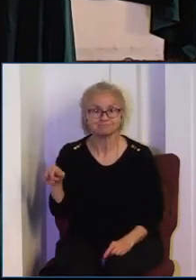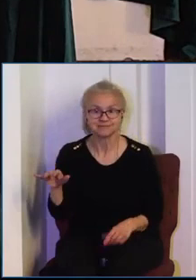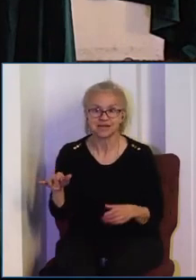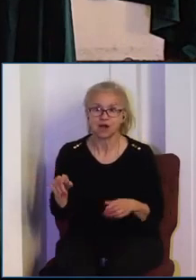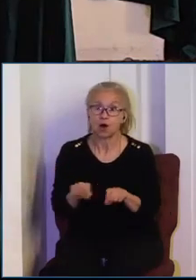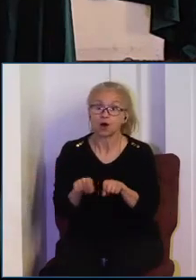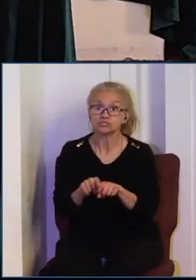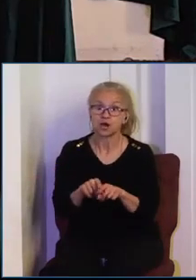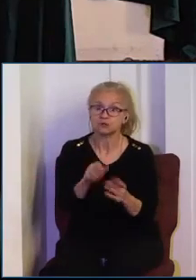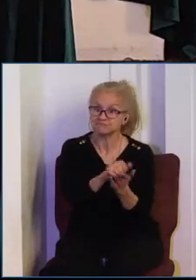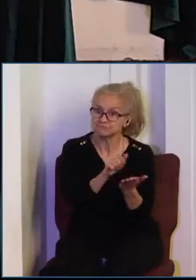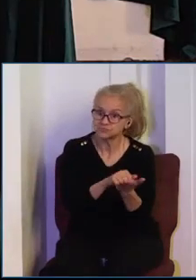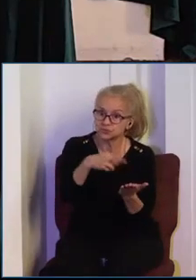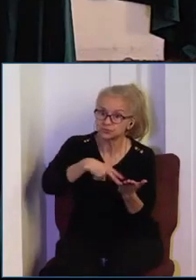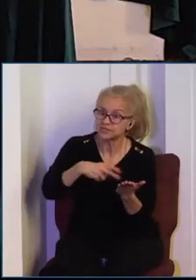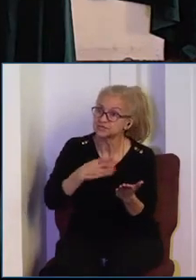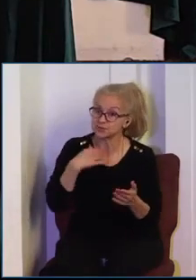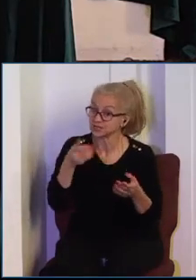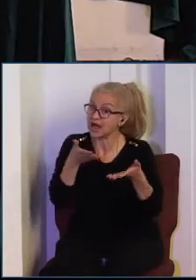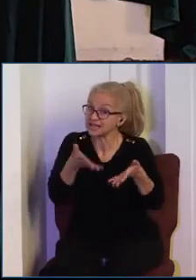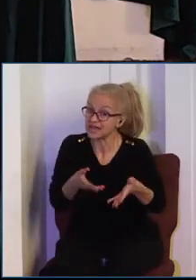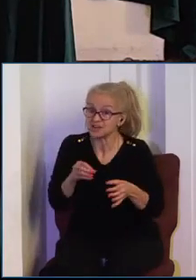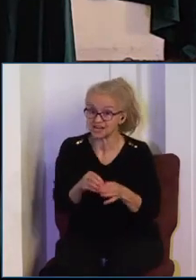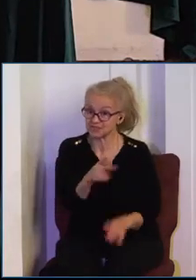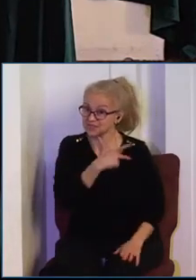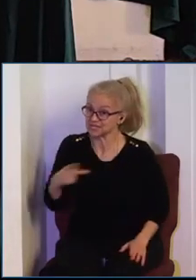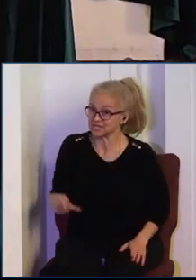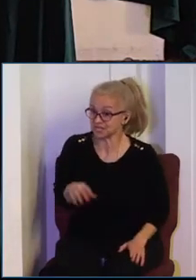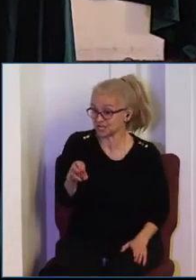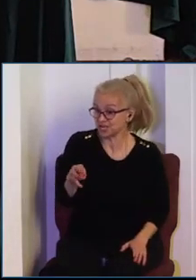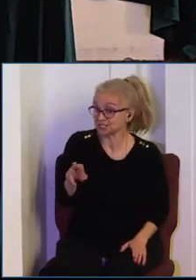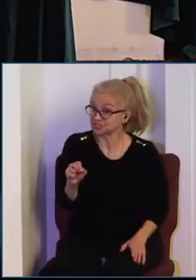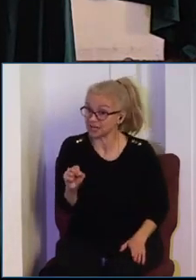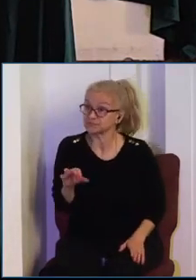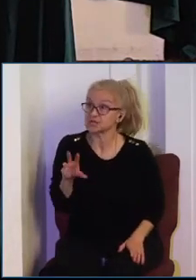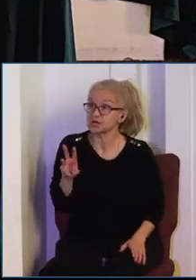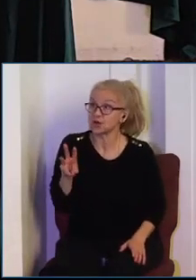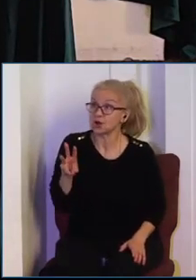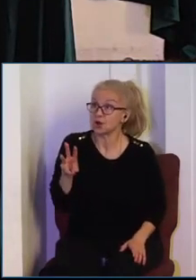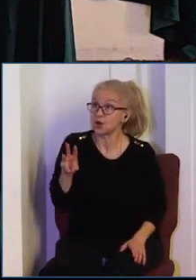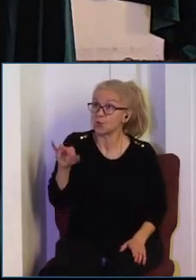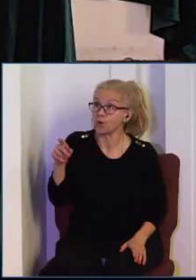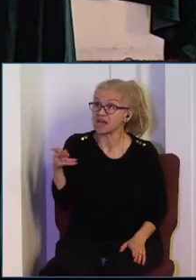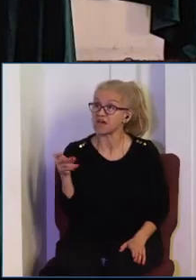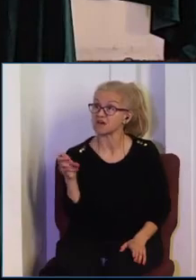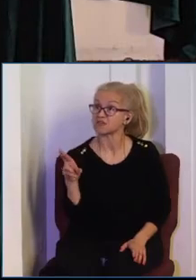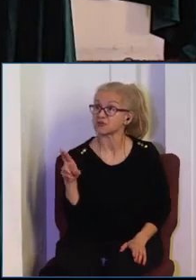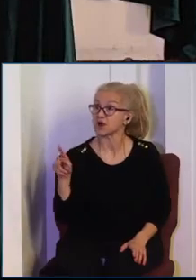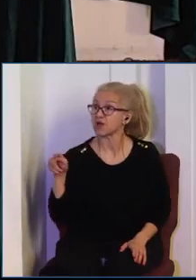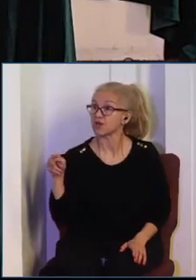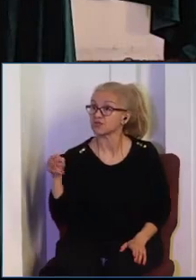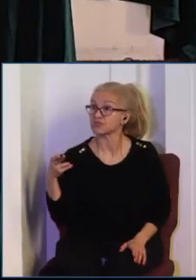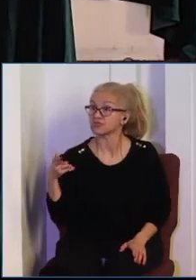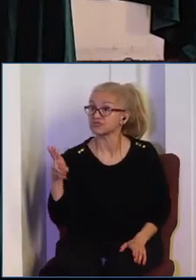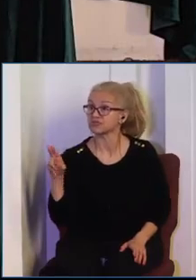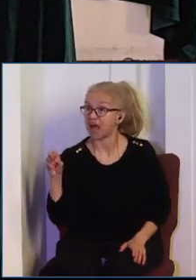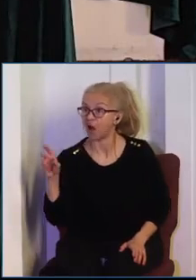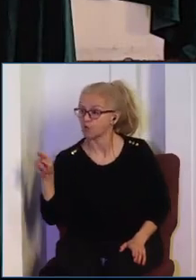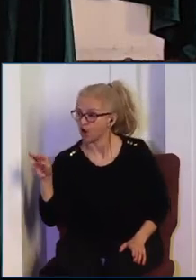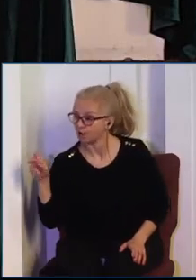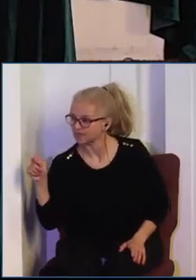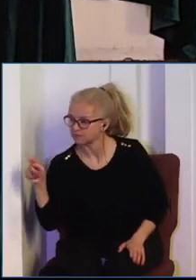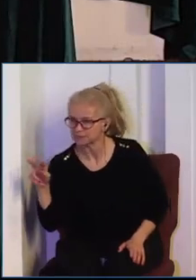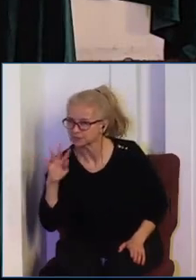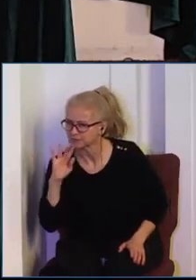And notice I left it in the King James version of Whither Thou Goest, because most of us don't speak that way